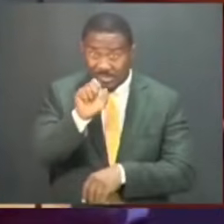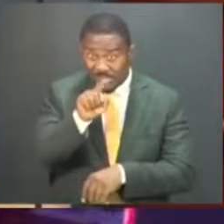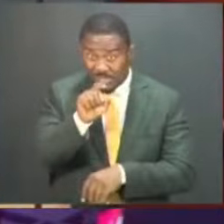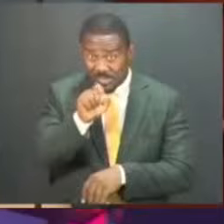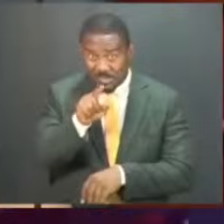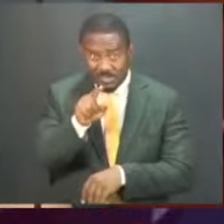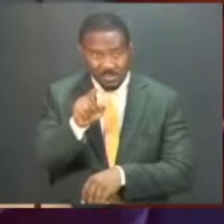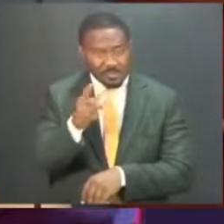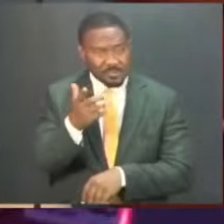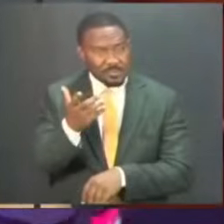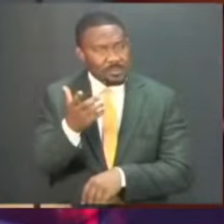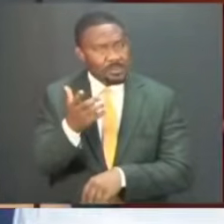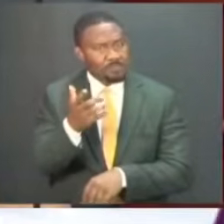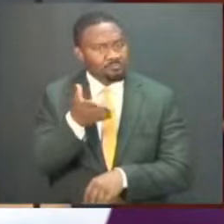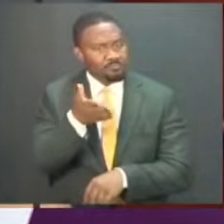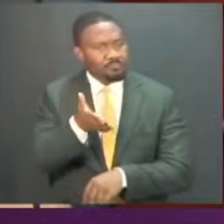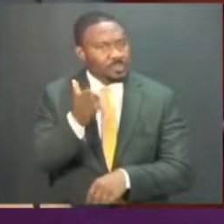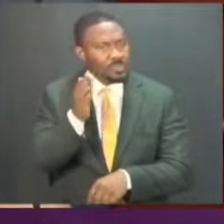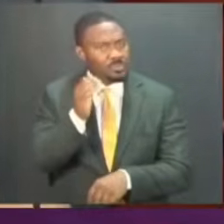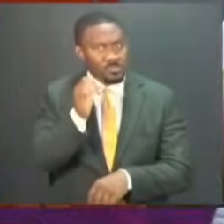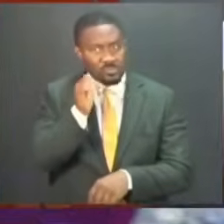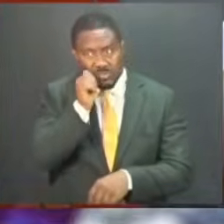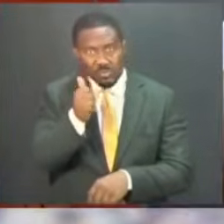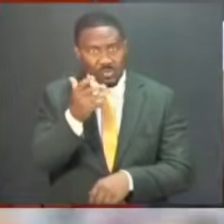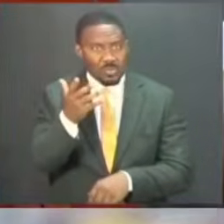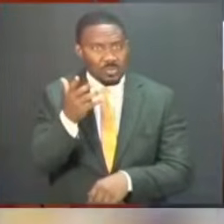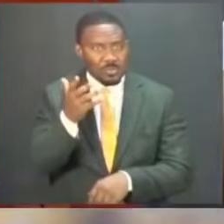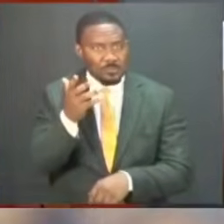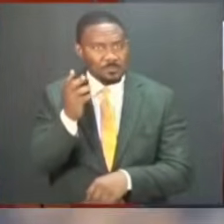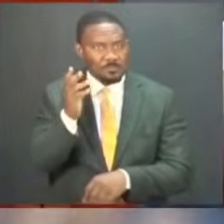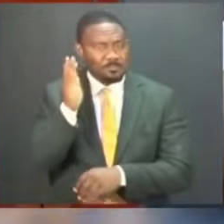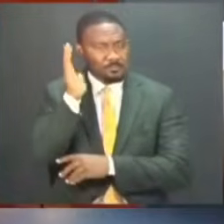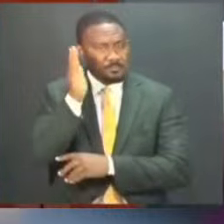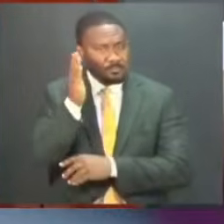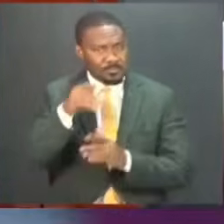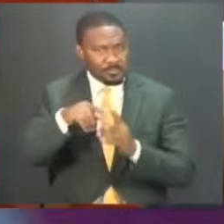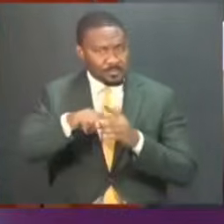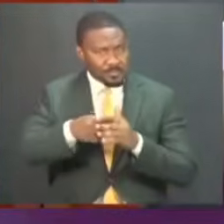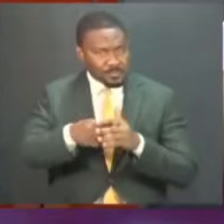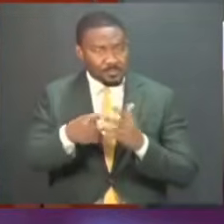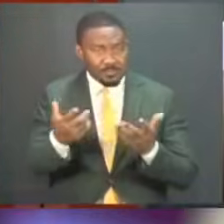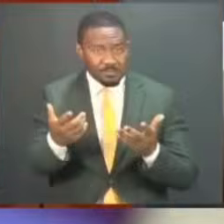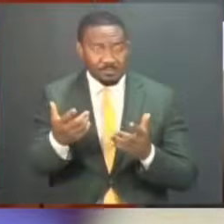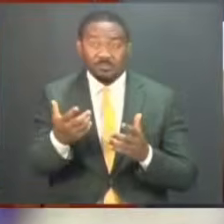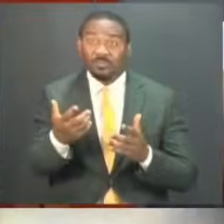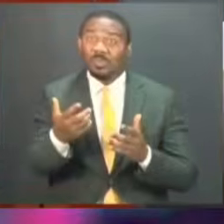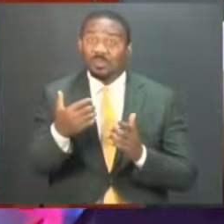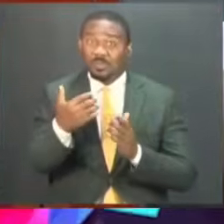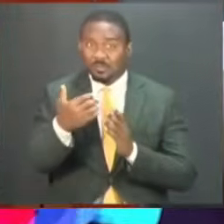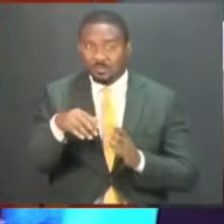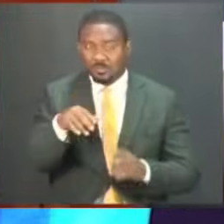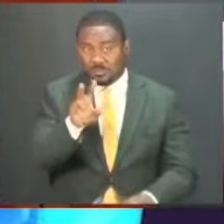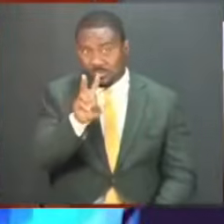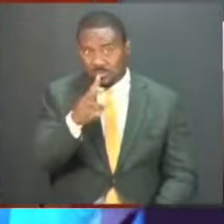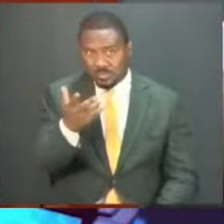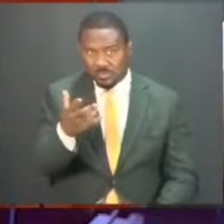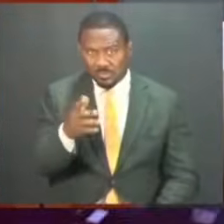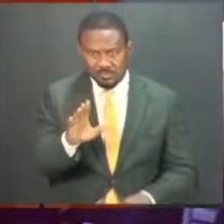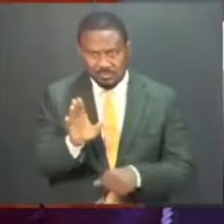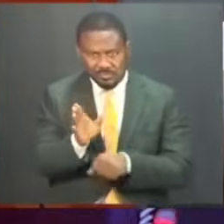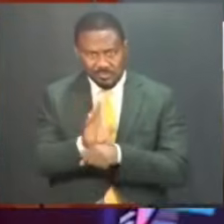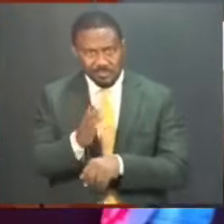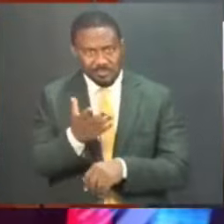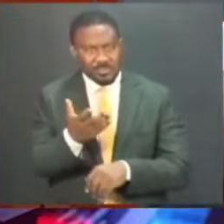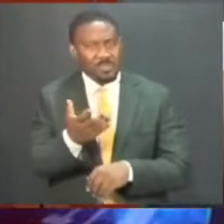we got a prior notification that tomorrow's presentation will start at 2. I'm also aware Business Committee has been scheduled at